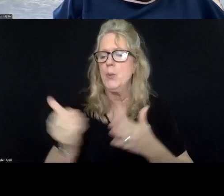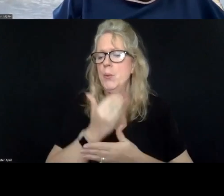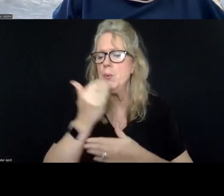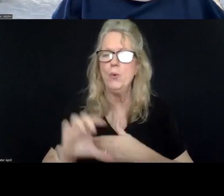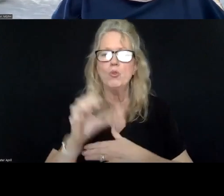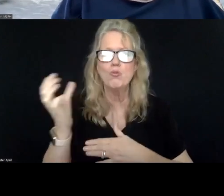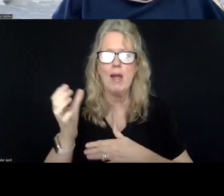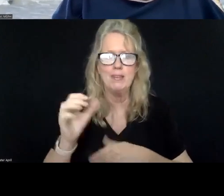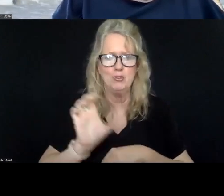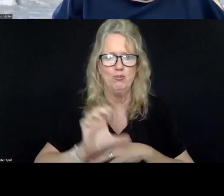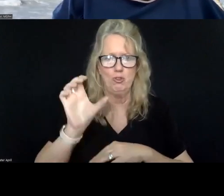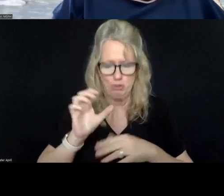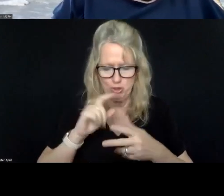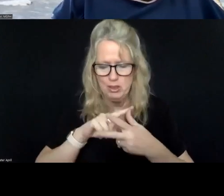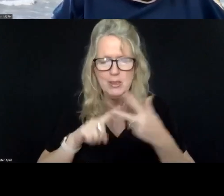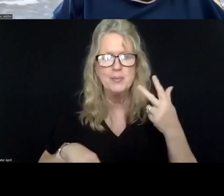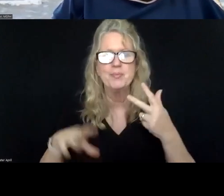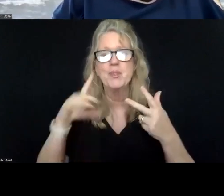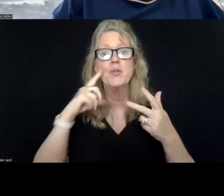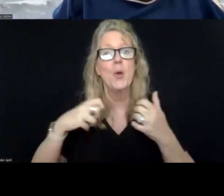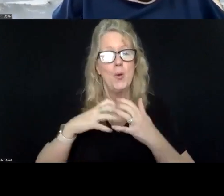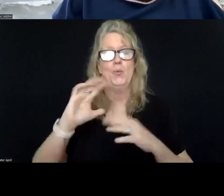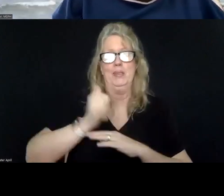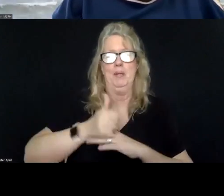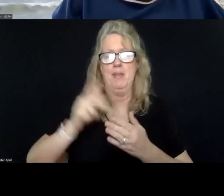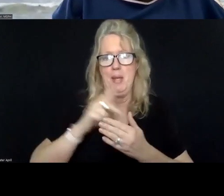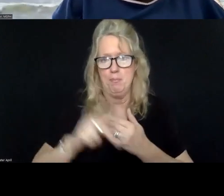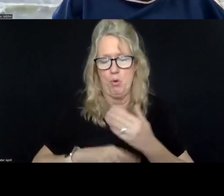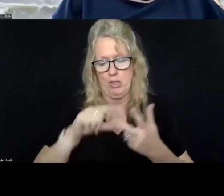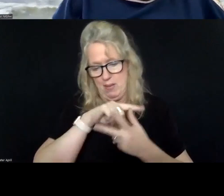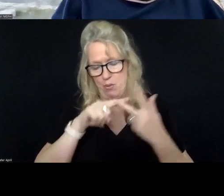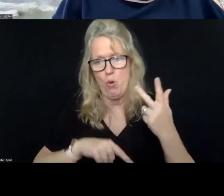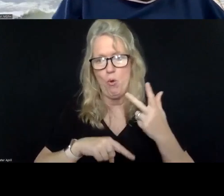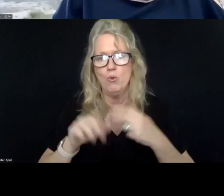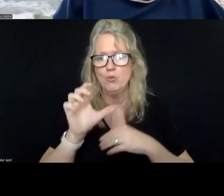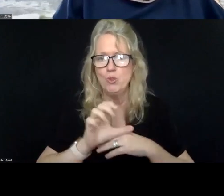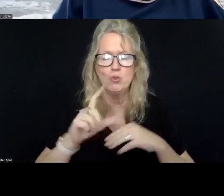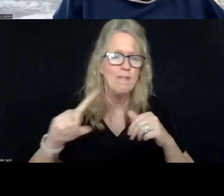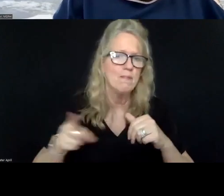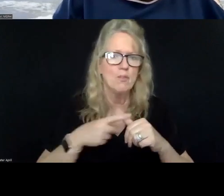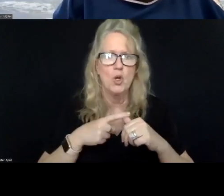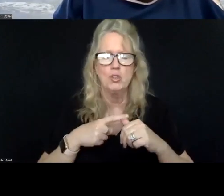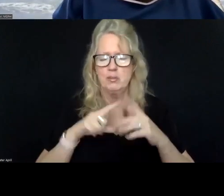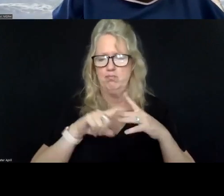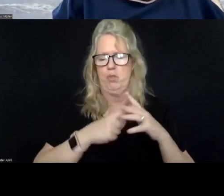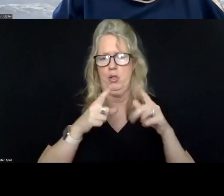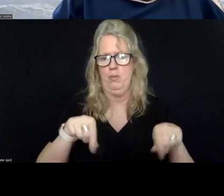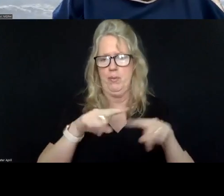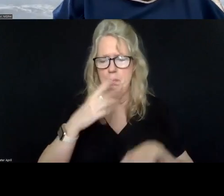Church. We implemented the program in these churches first because they